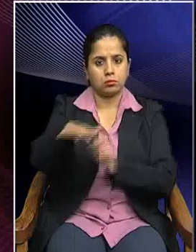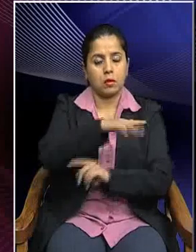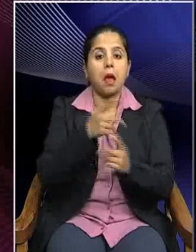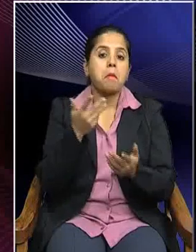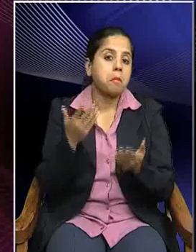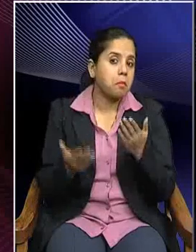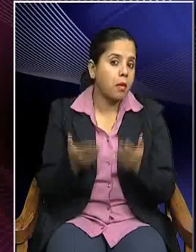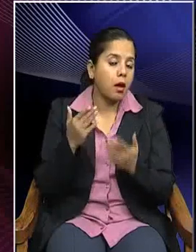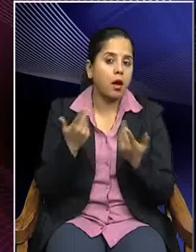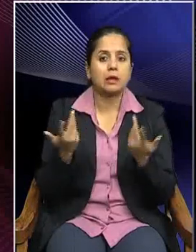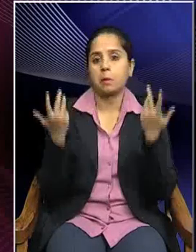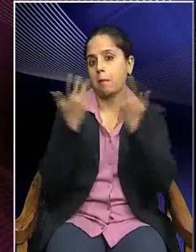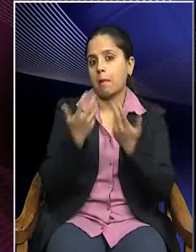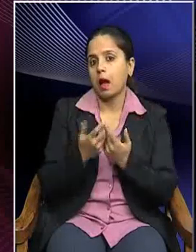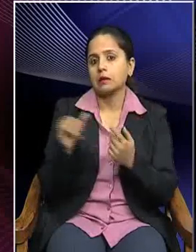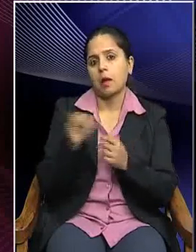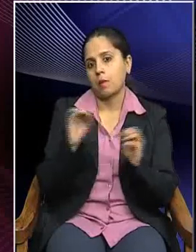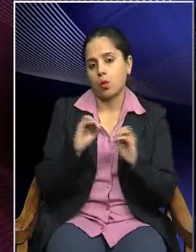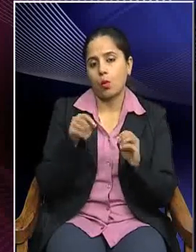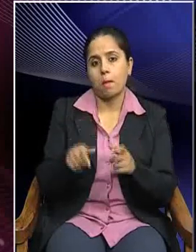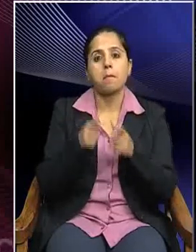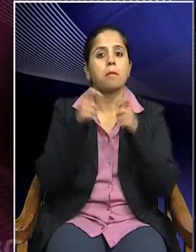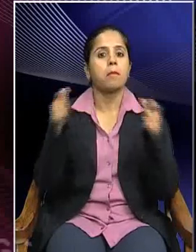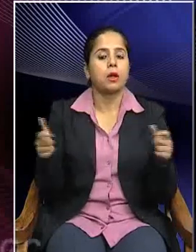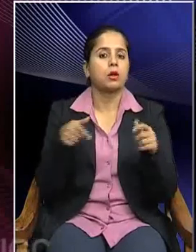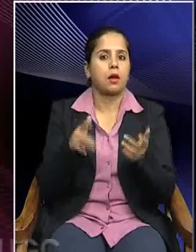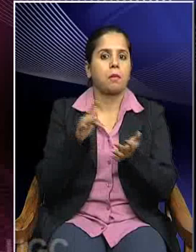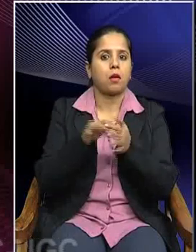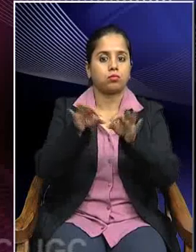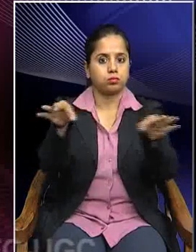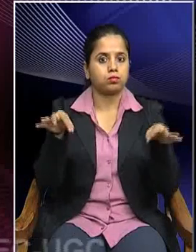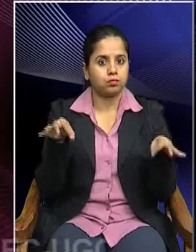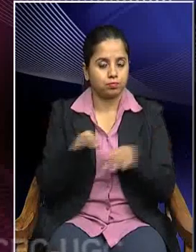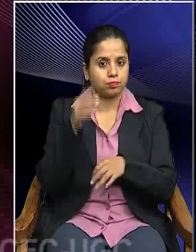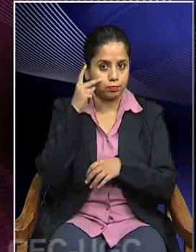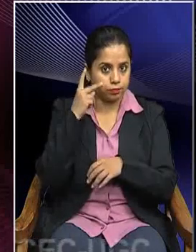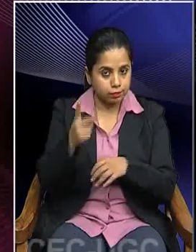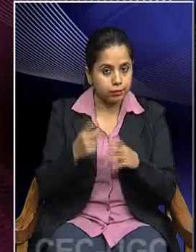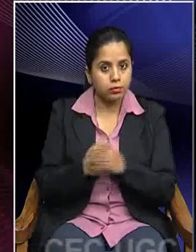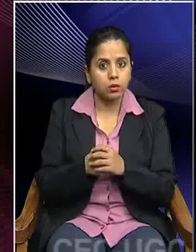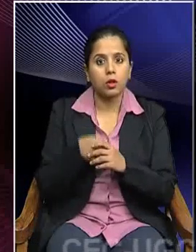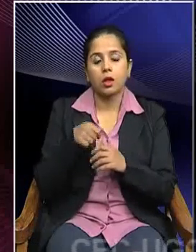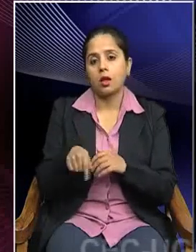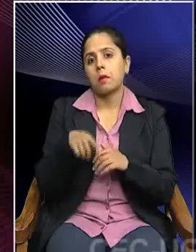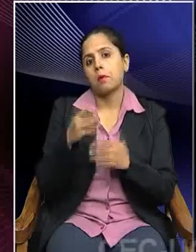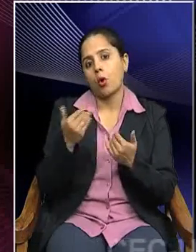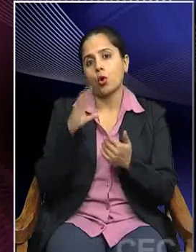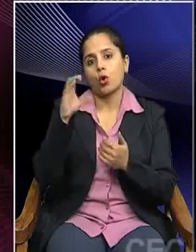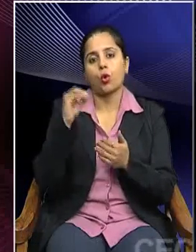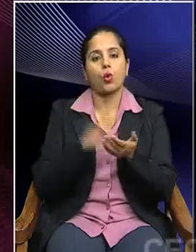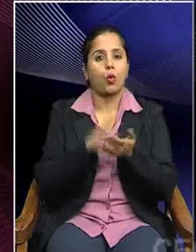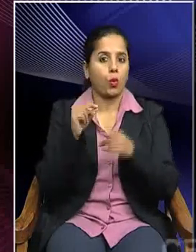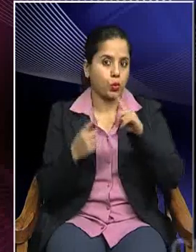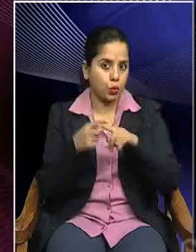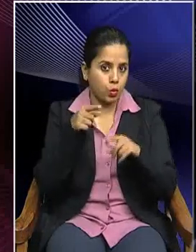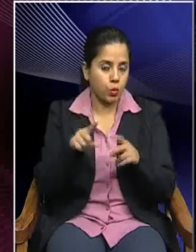not correspond with a large territory that it came to connote in the earlier